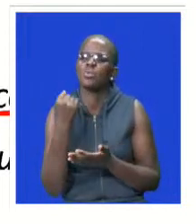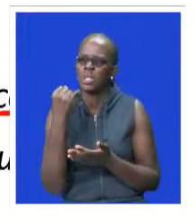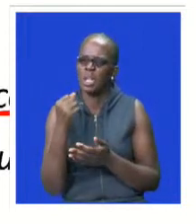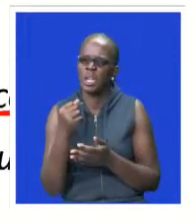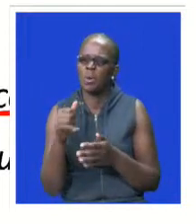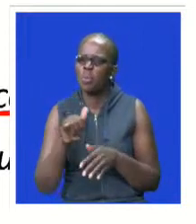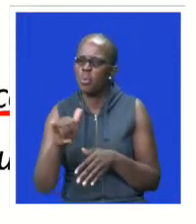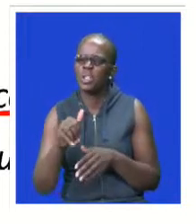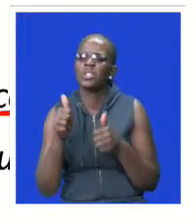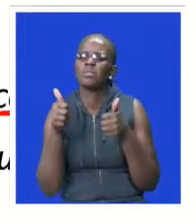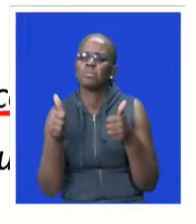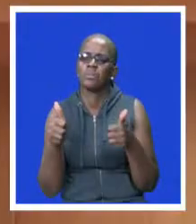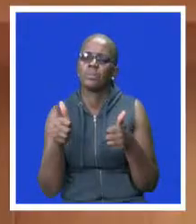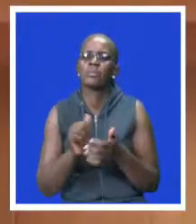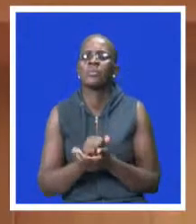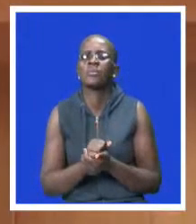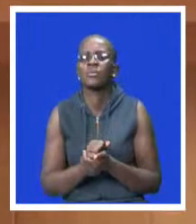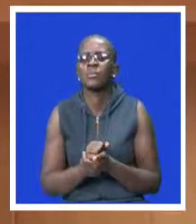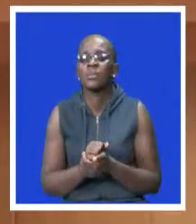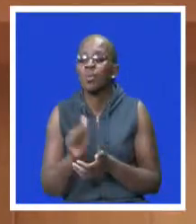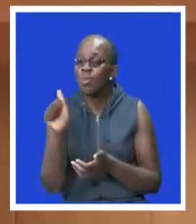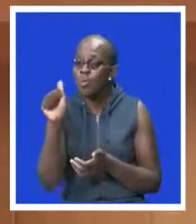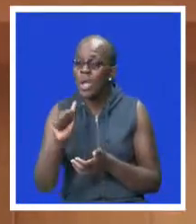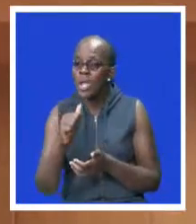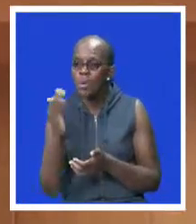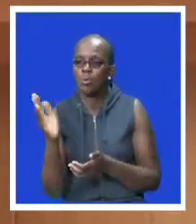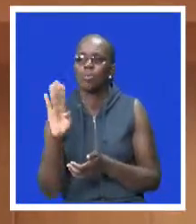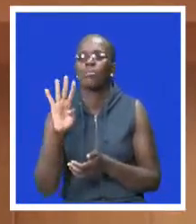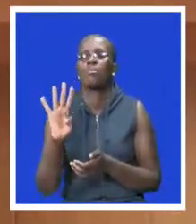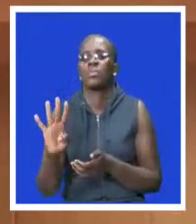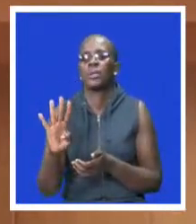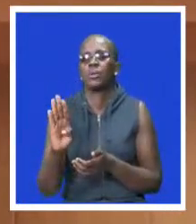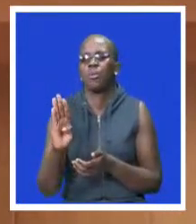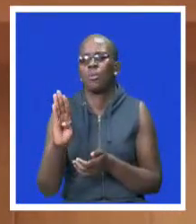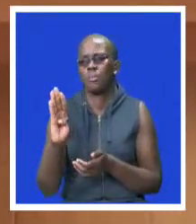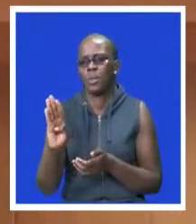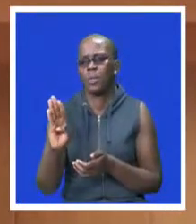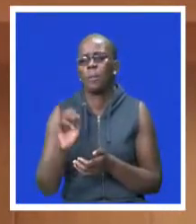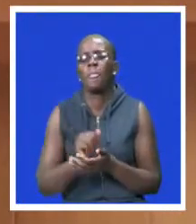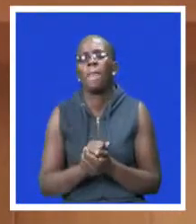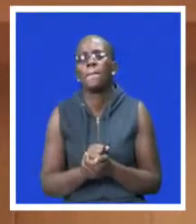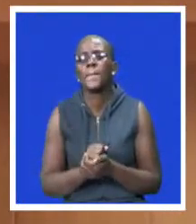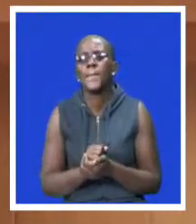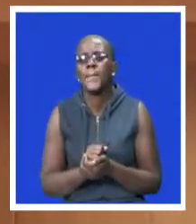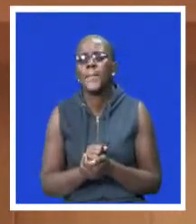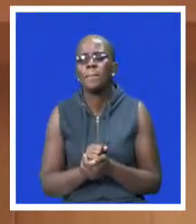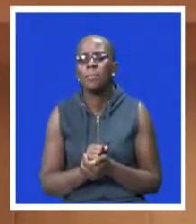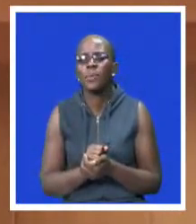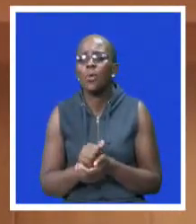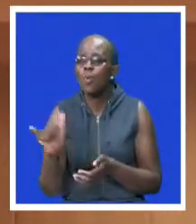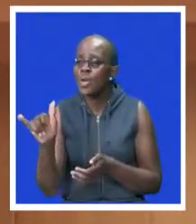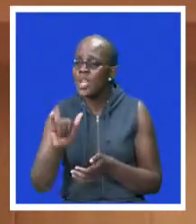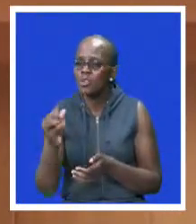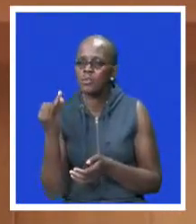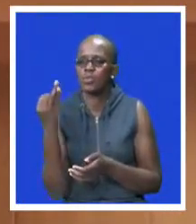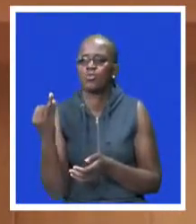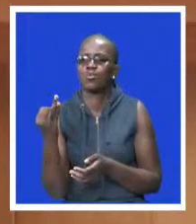receiving this letter and you have tested positive for corona, and then you get these two letters. And then which of